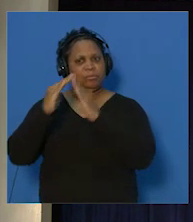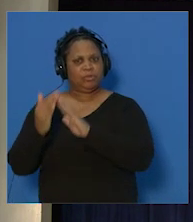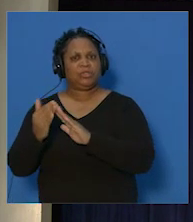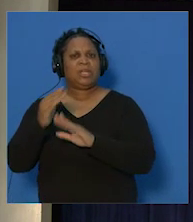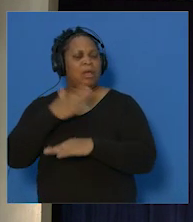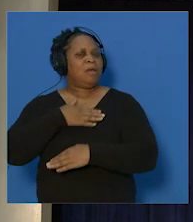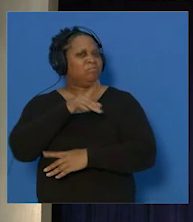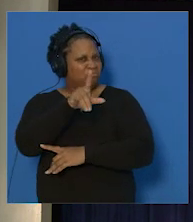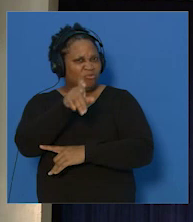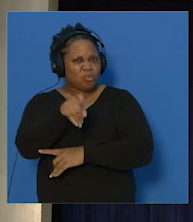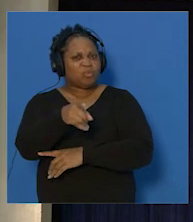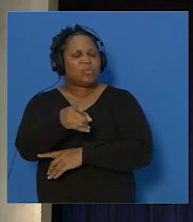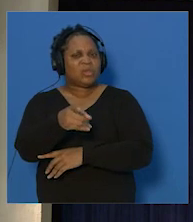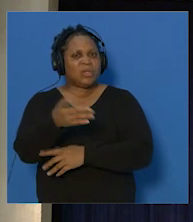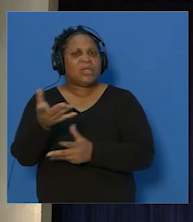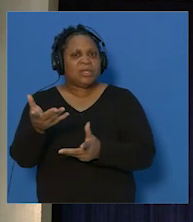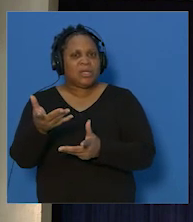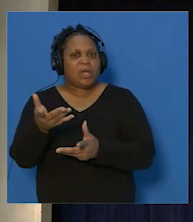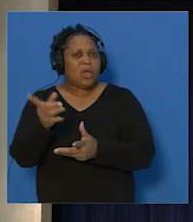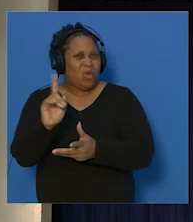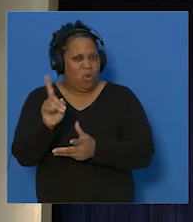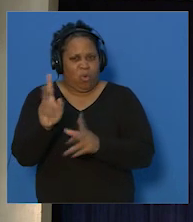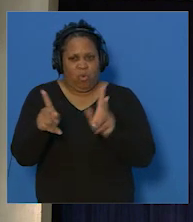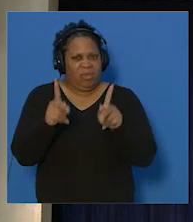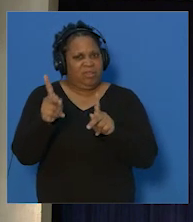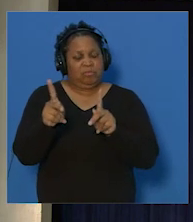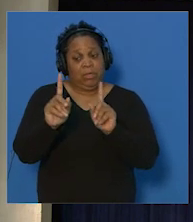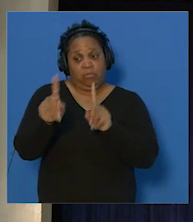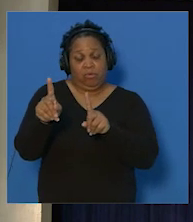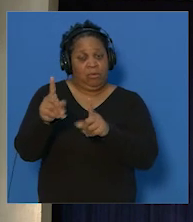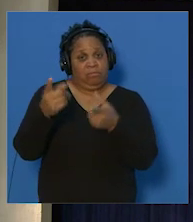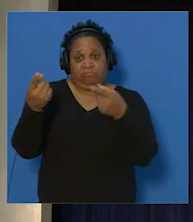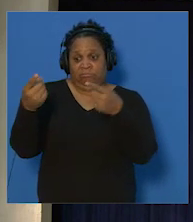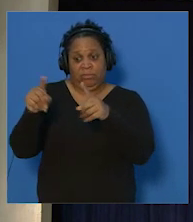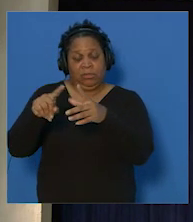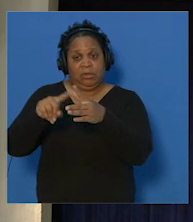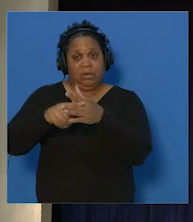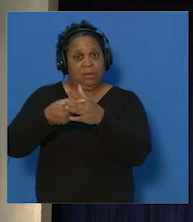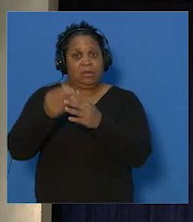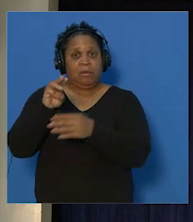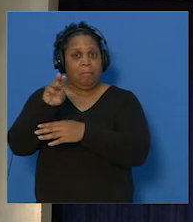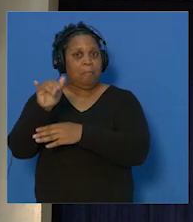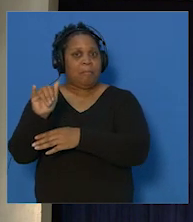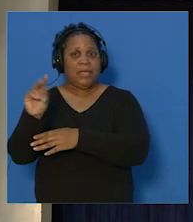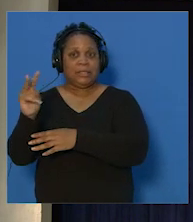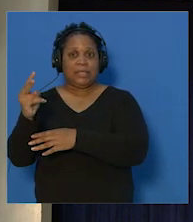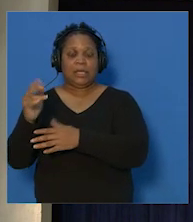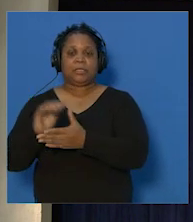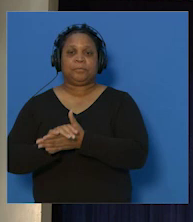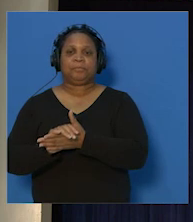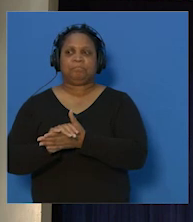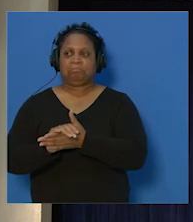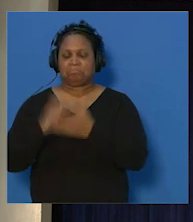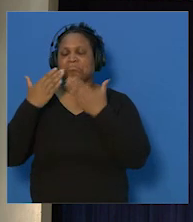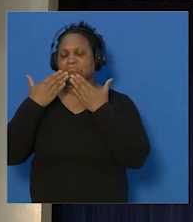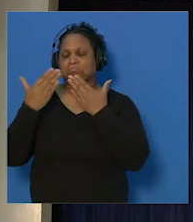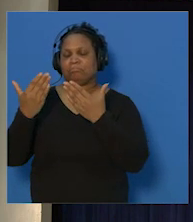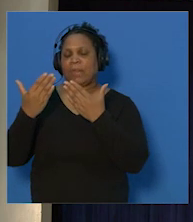my question is, where will those persons go come May 2nd? Thank you for the